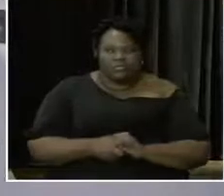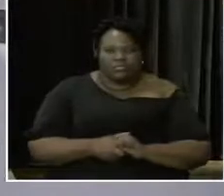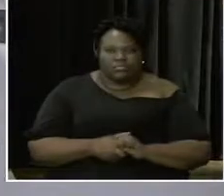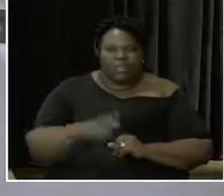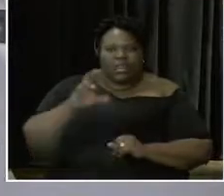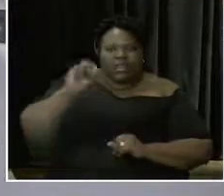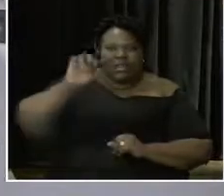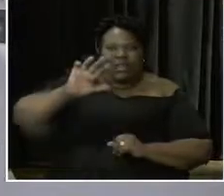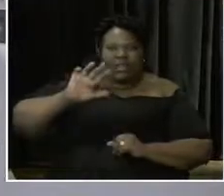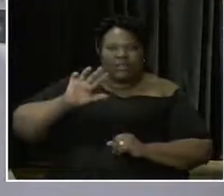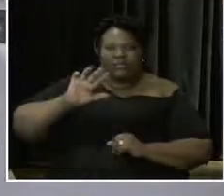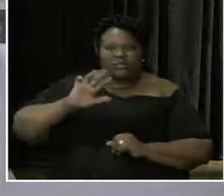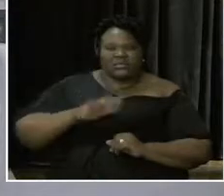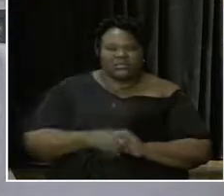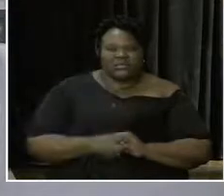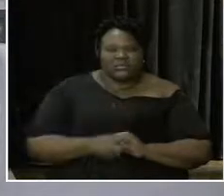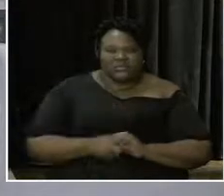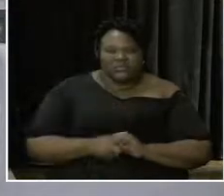Item number 9.